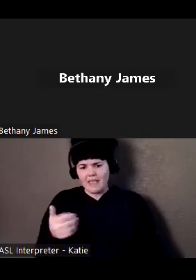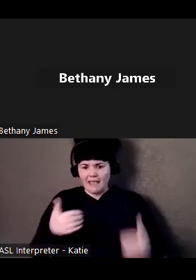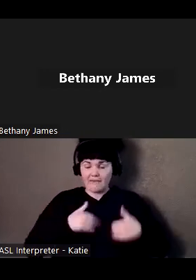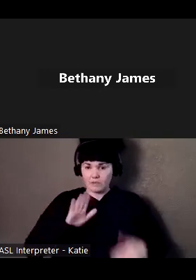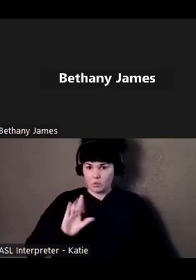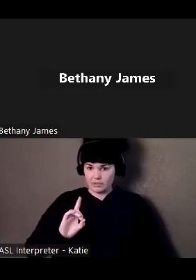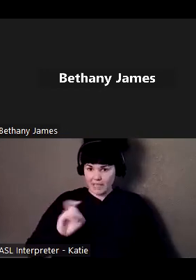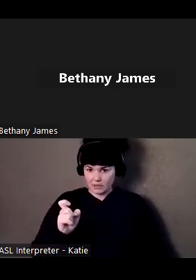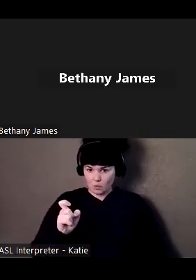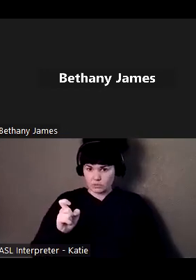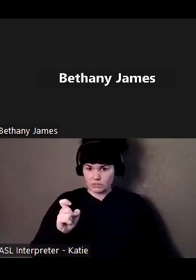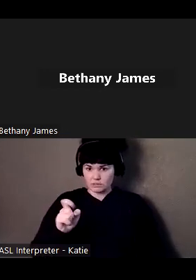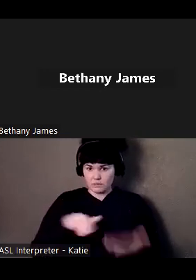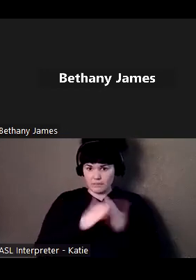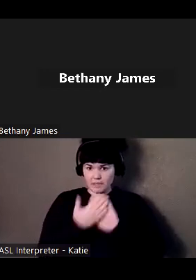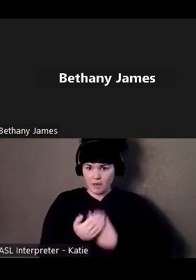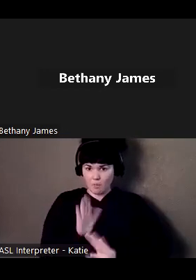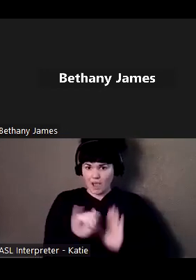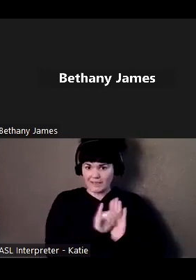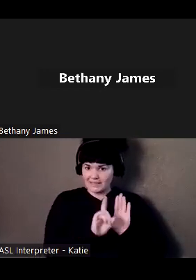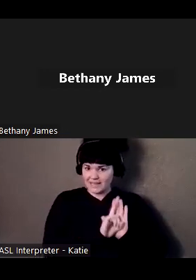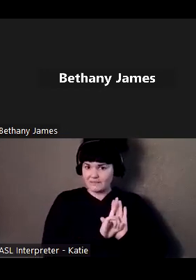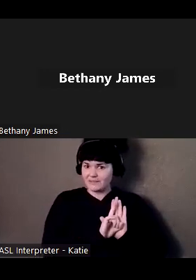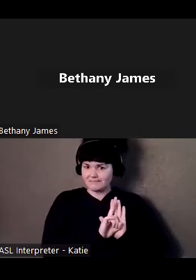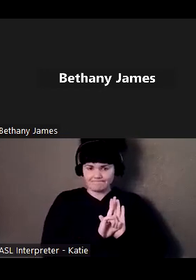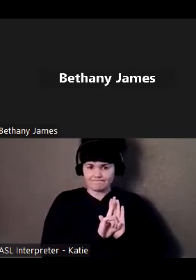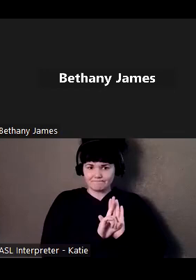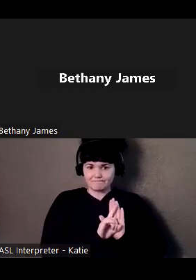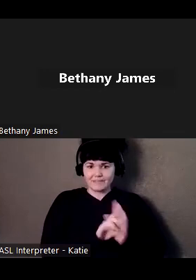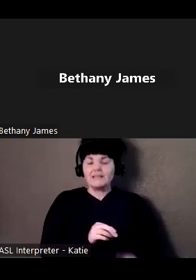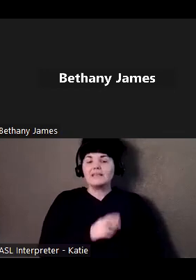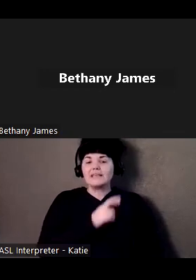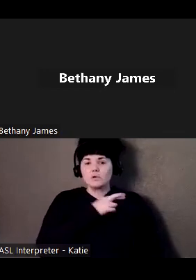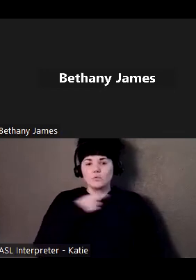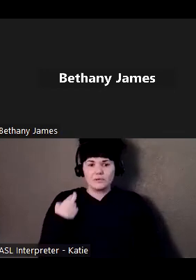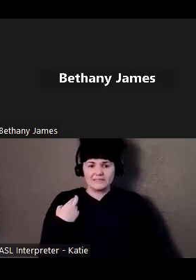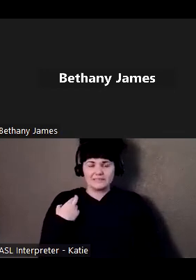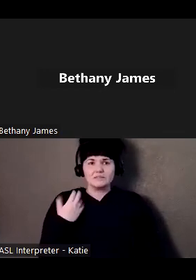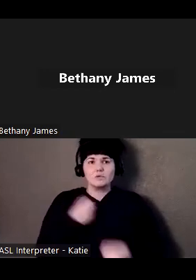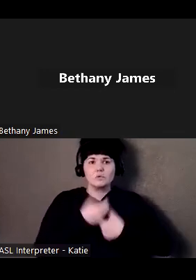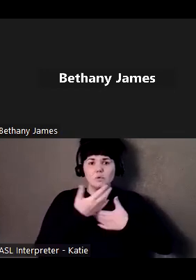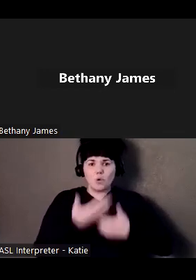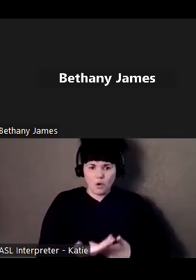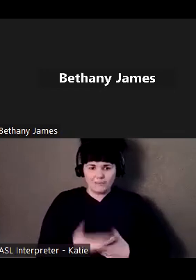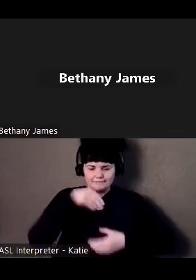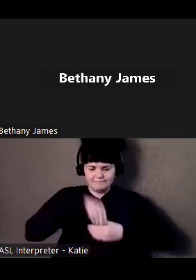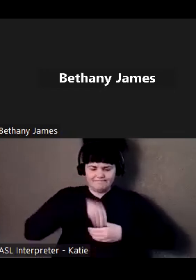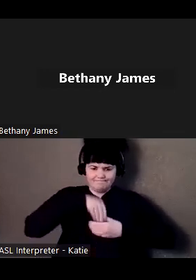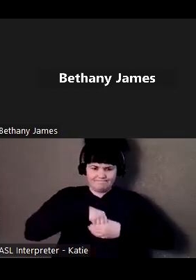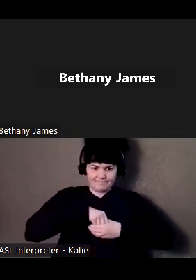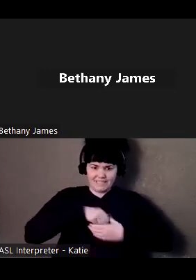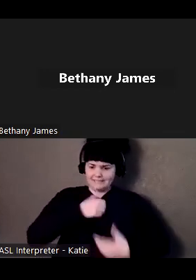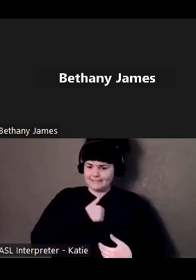we said at the outset, risks fostering a sense of helplessness, which can actually in turn